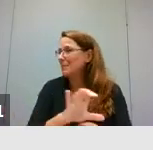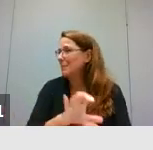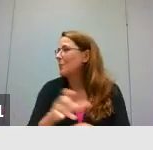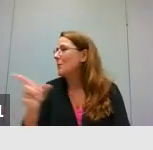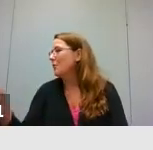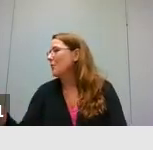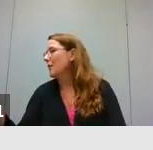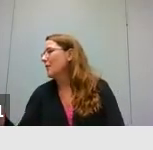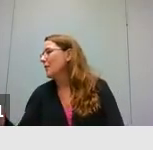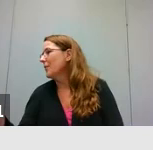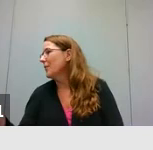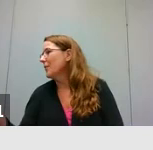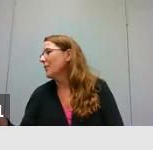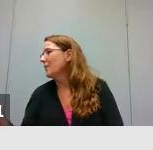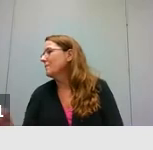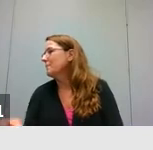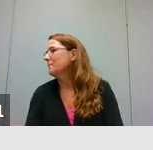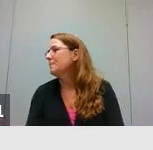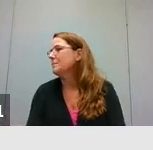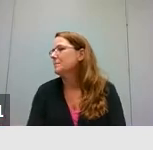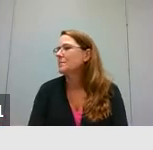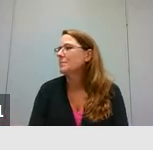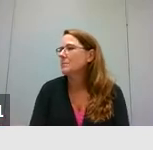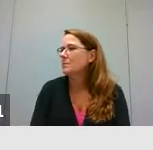this? Well, you have her over there. Mm-hmm.